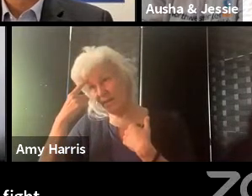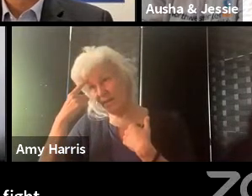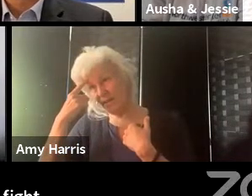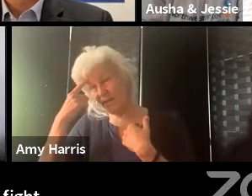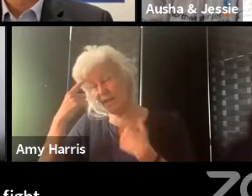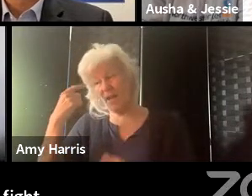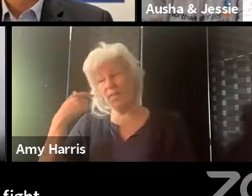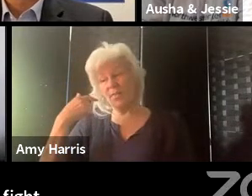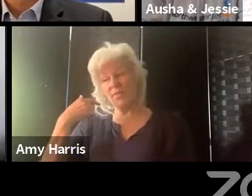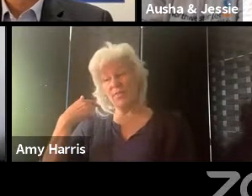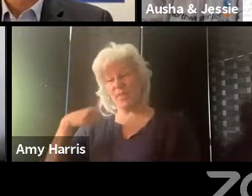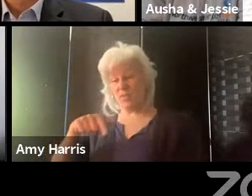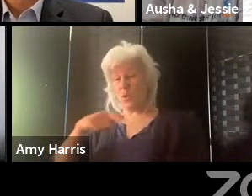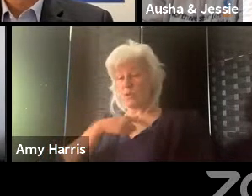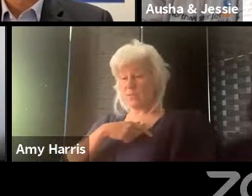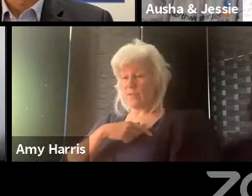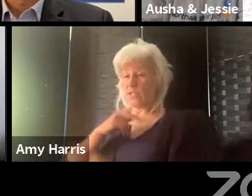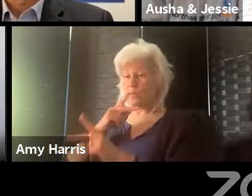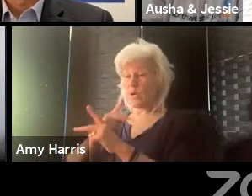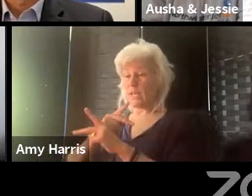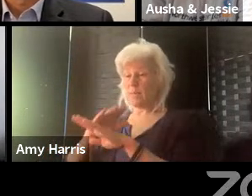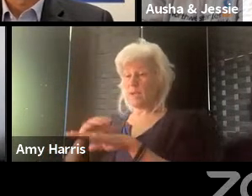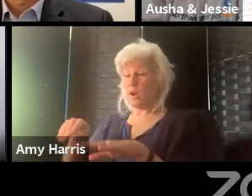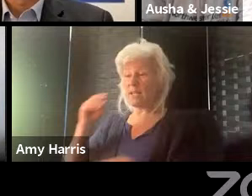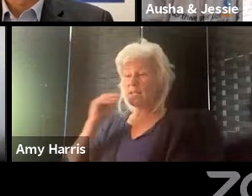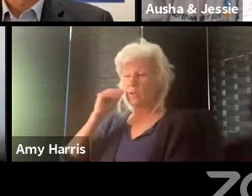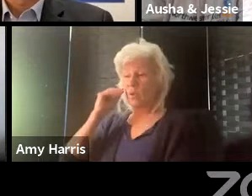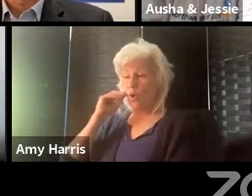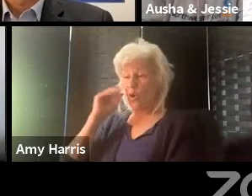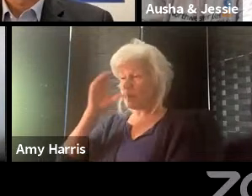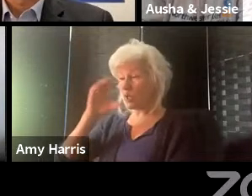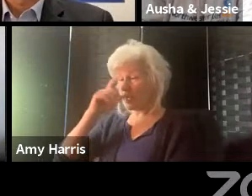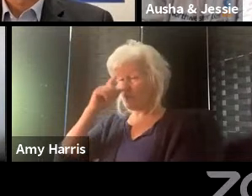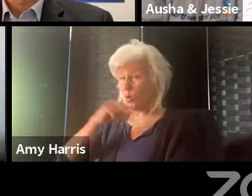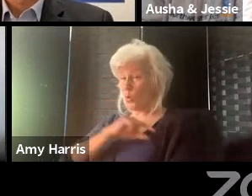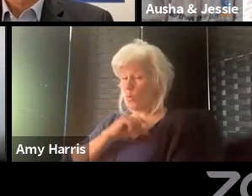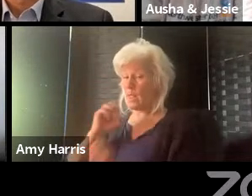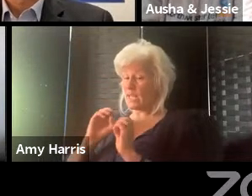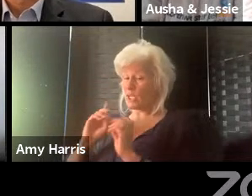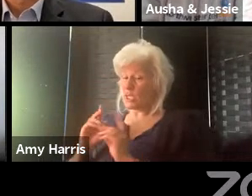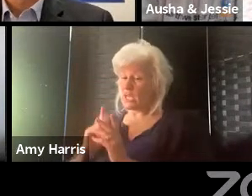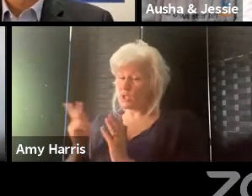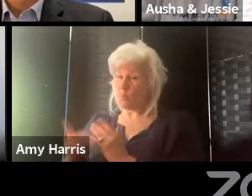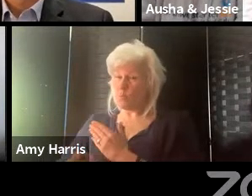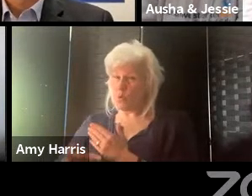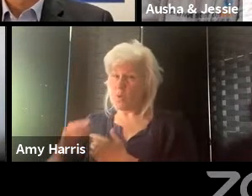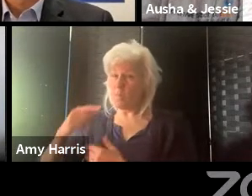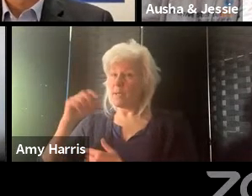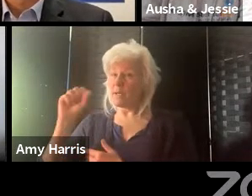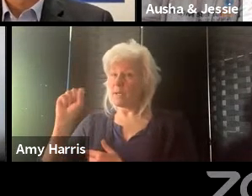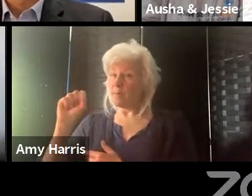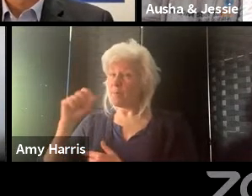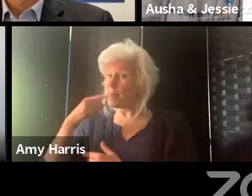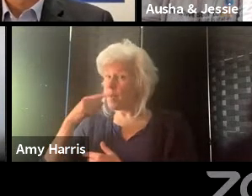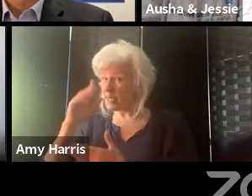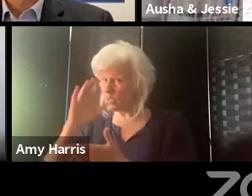at home and looking for a quality education program and a public school